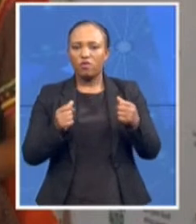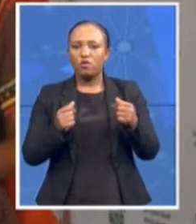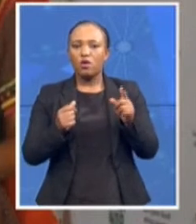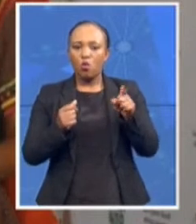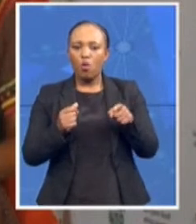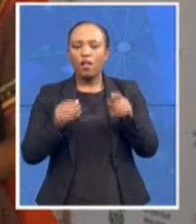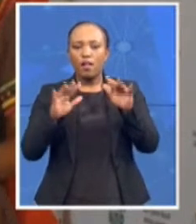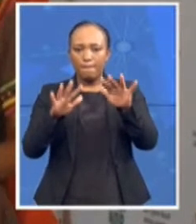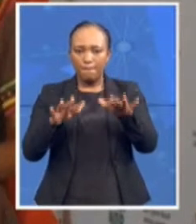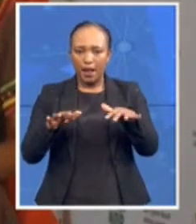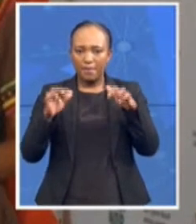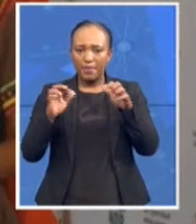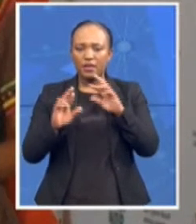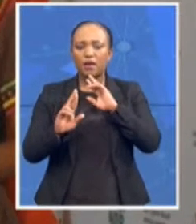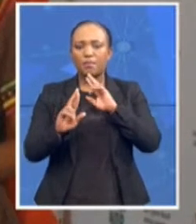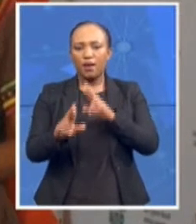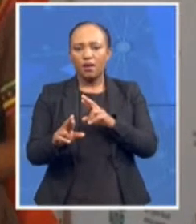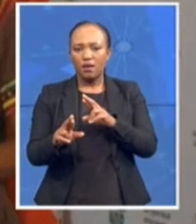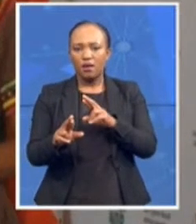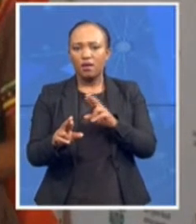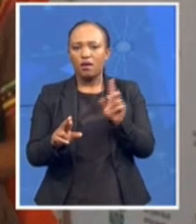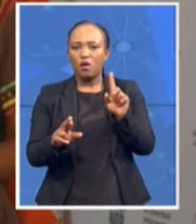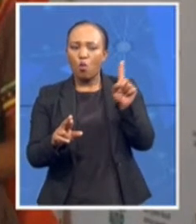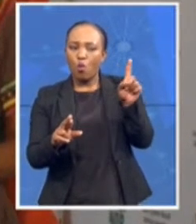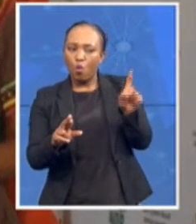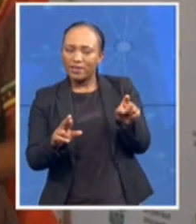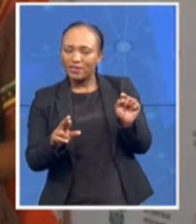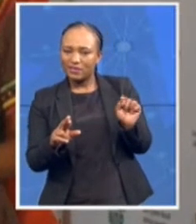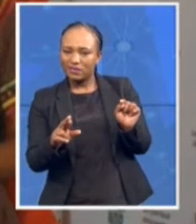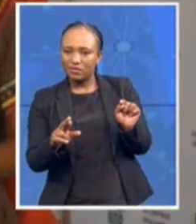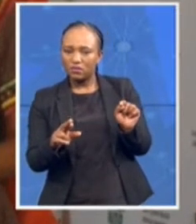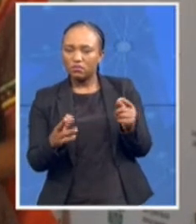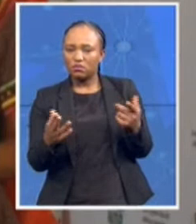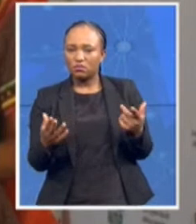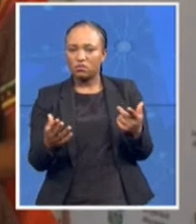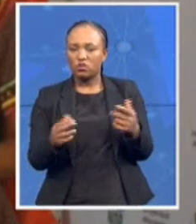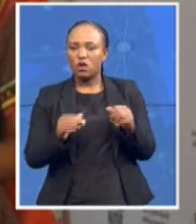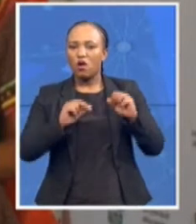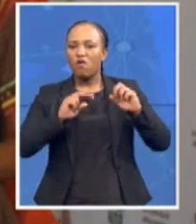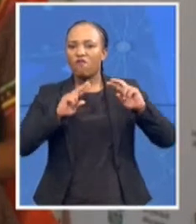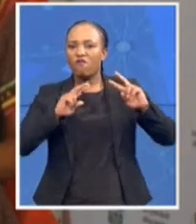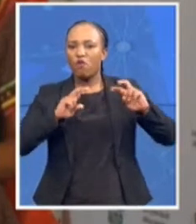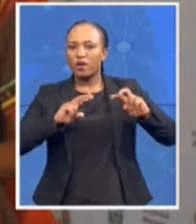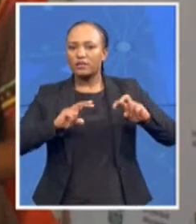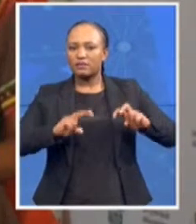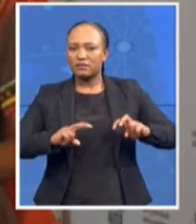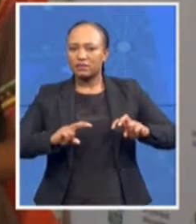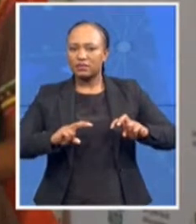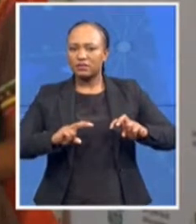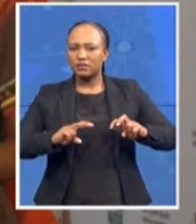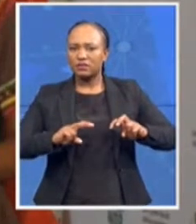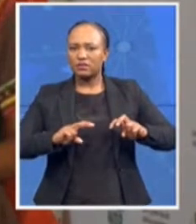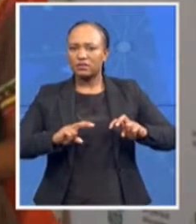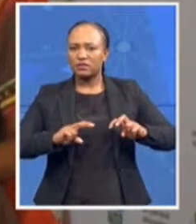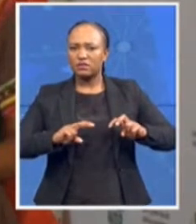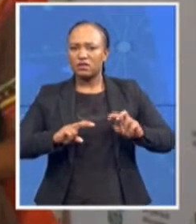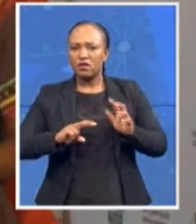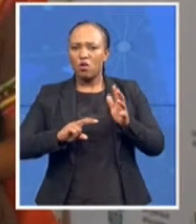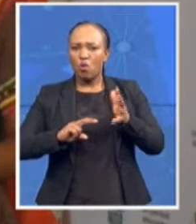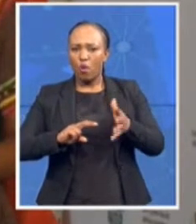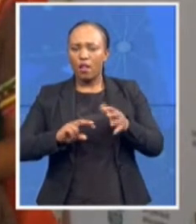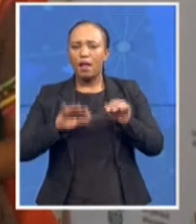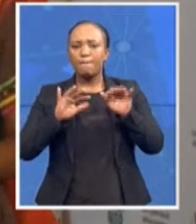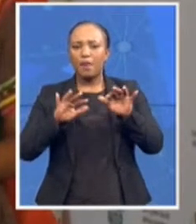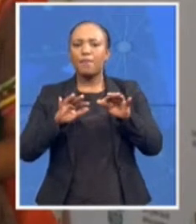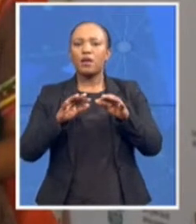questions on this. When will the forensic investigation be publicly made available? What are the terms